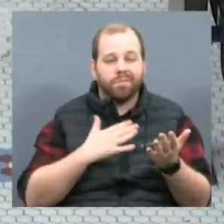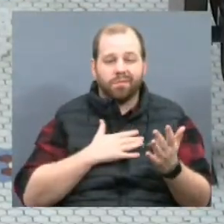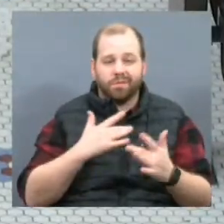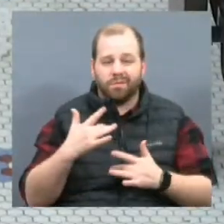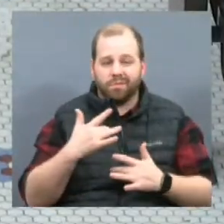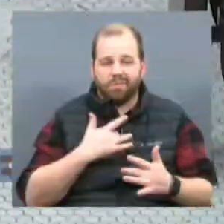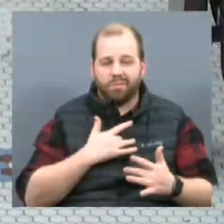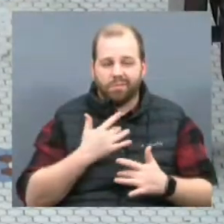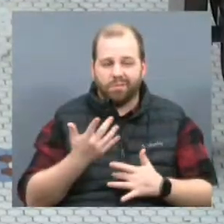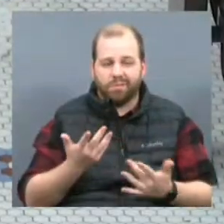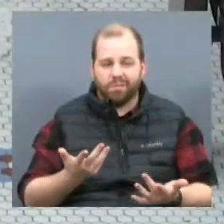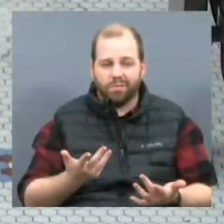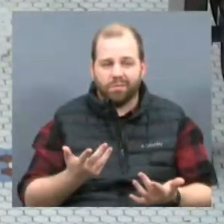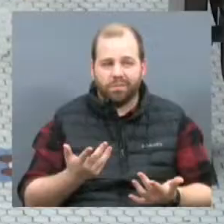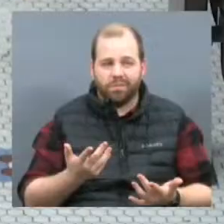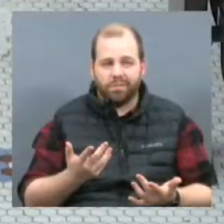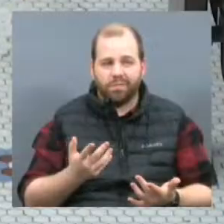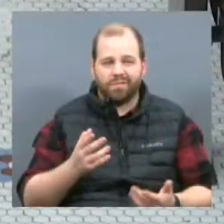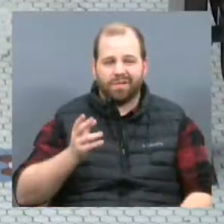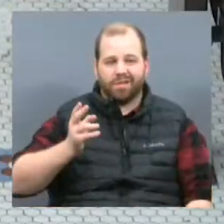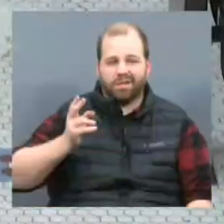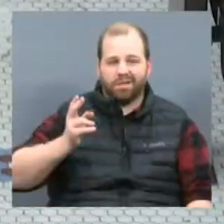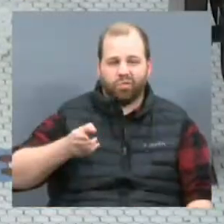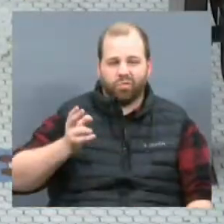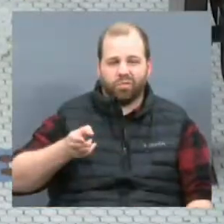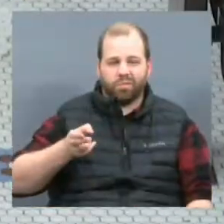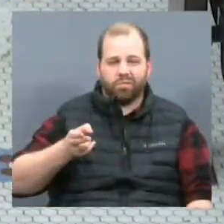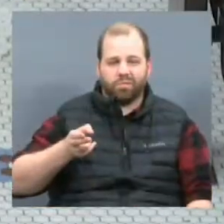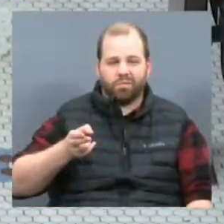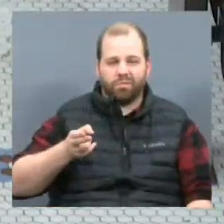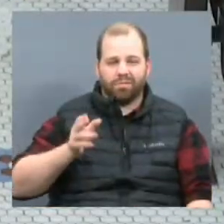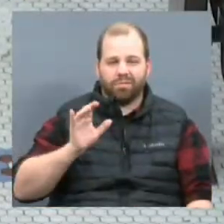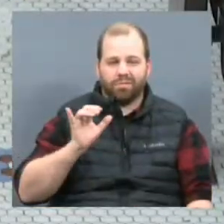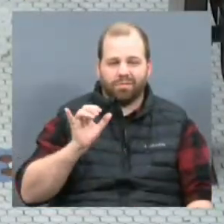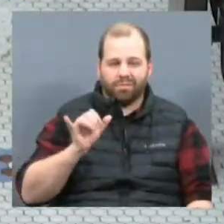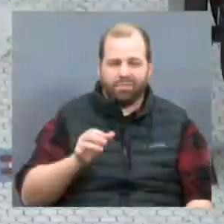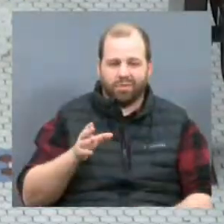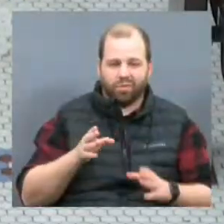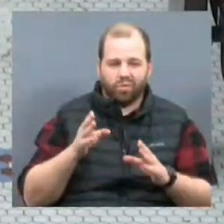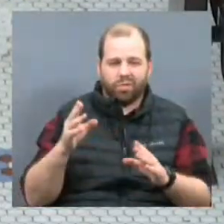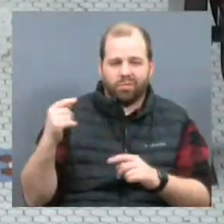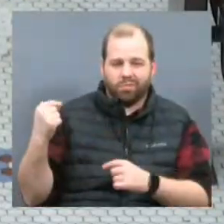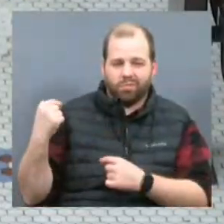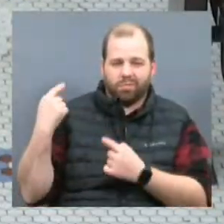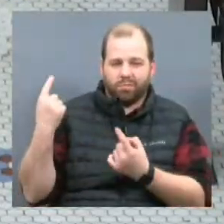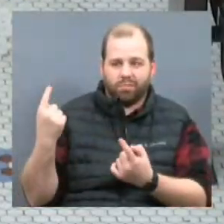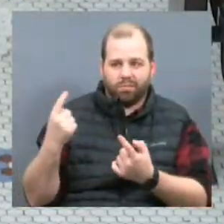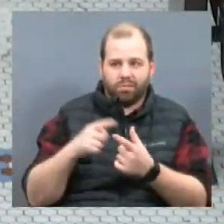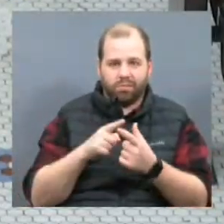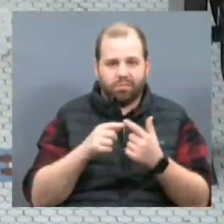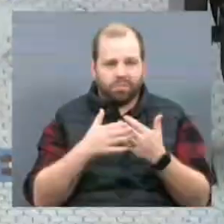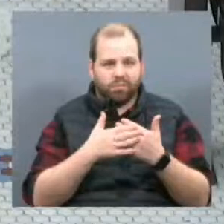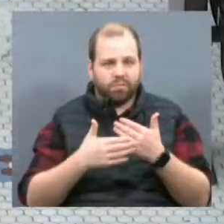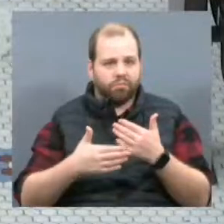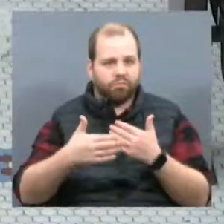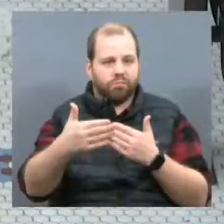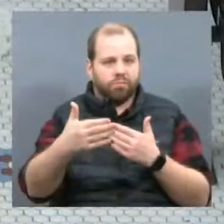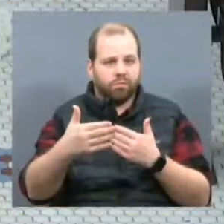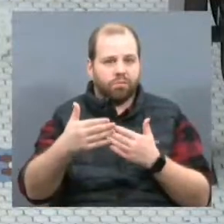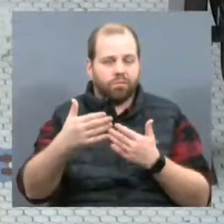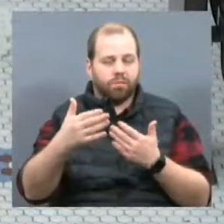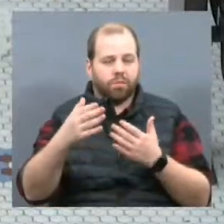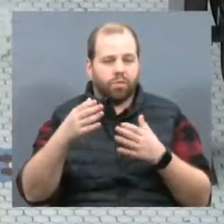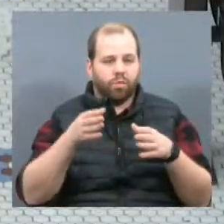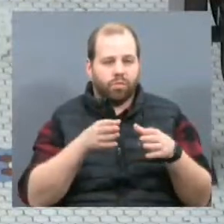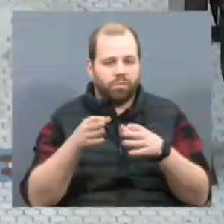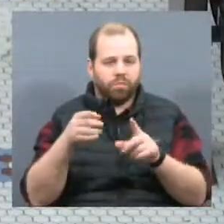concerns is the history of that road in the past and on down further, where it turns into Green Road